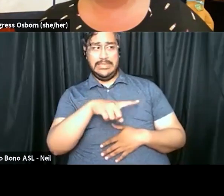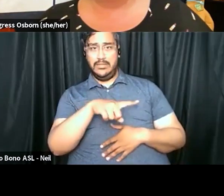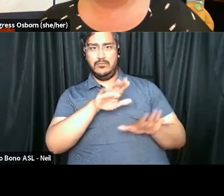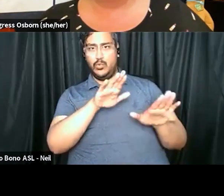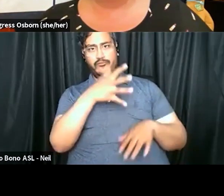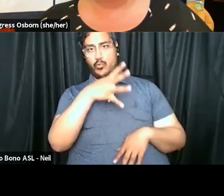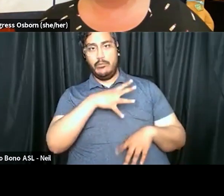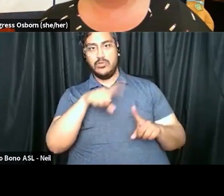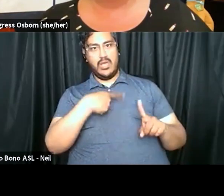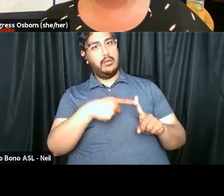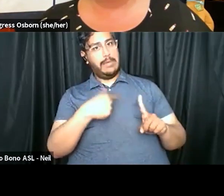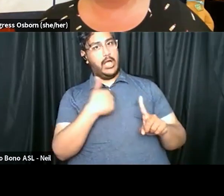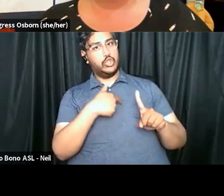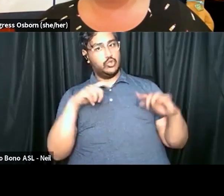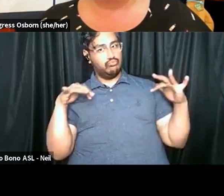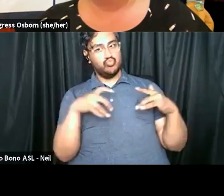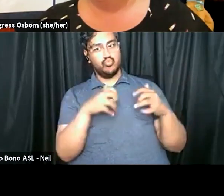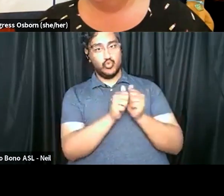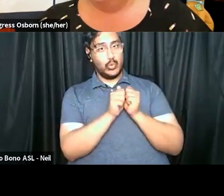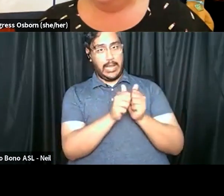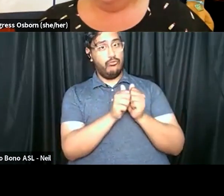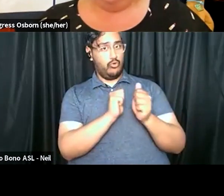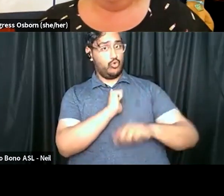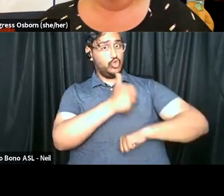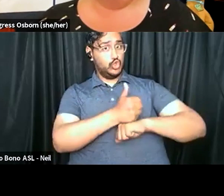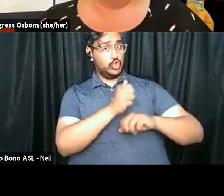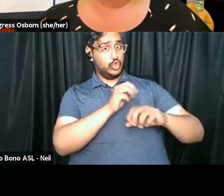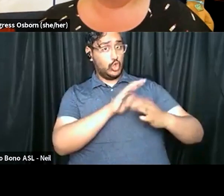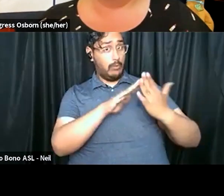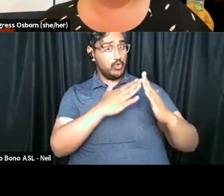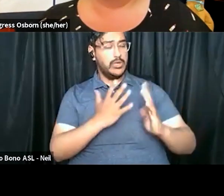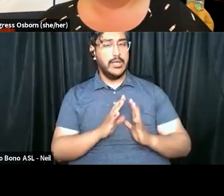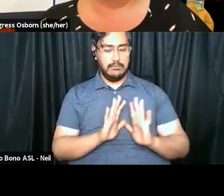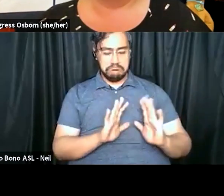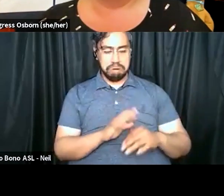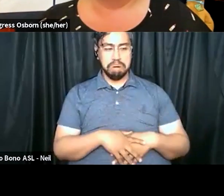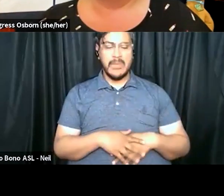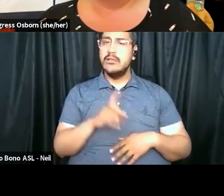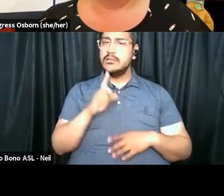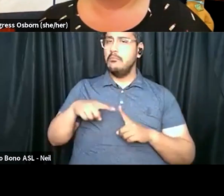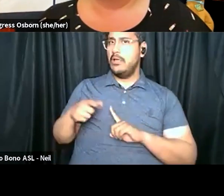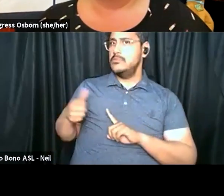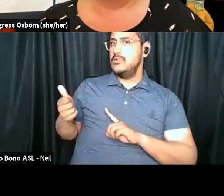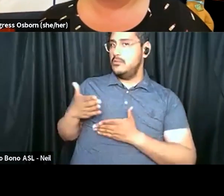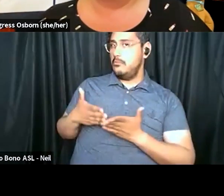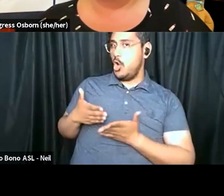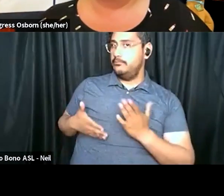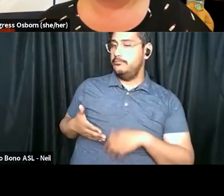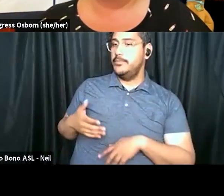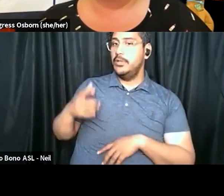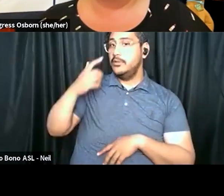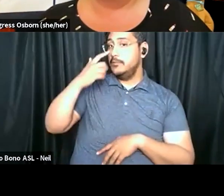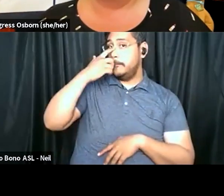coming together and building a community. I'm going to talk about the other aspect of that as spreading